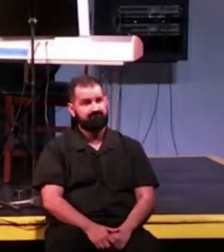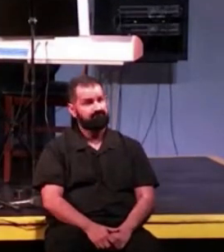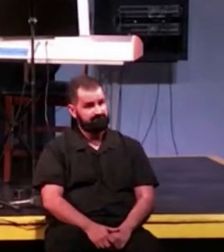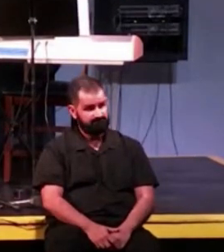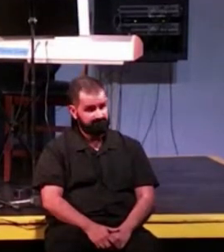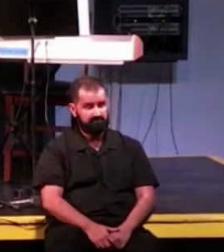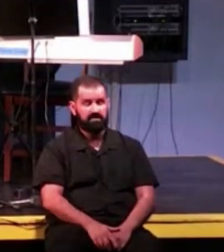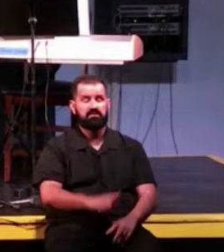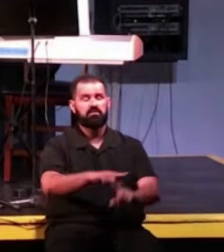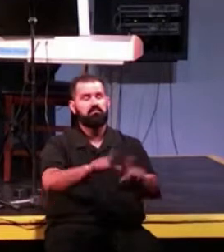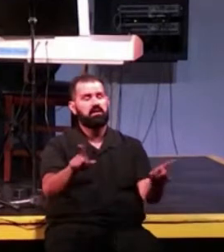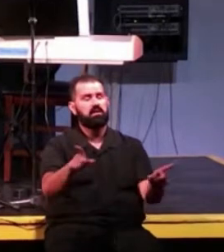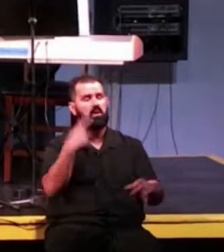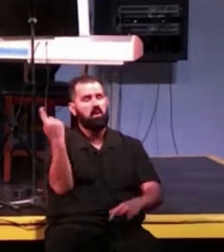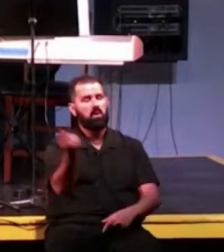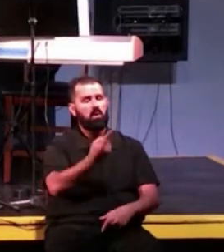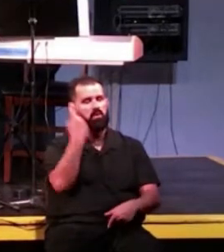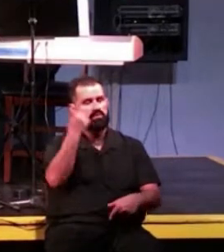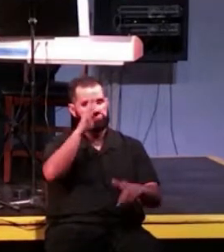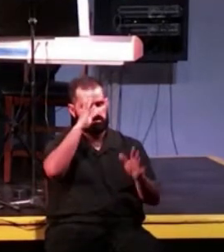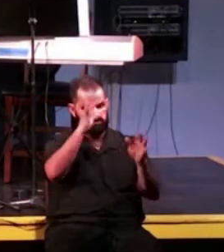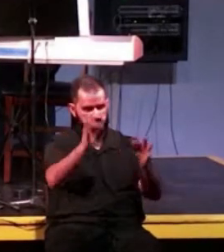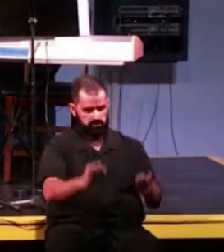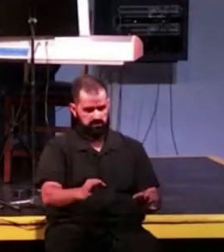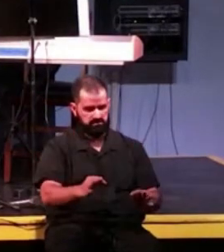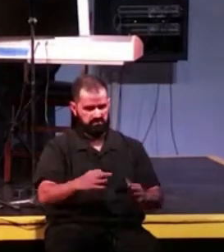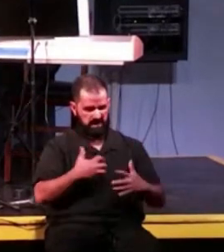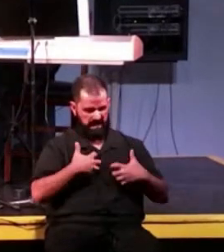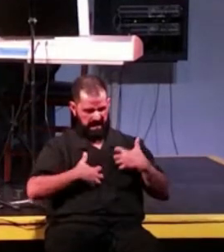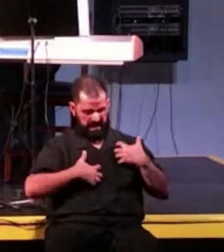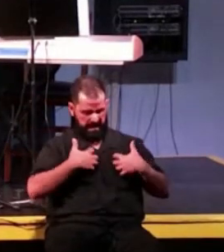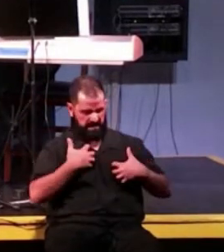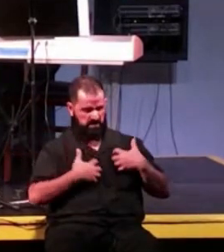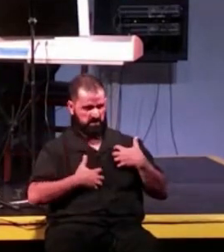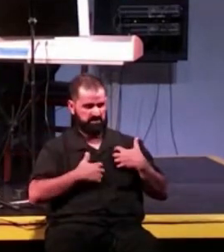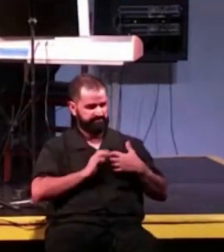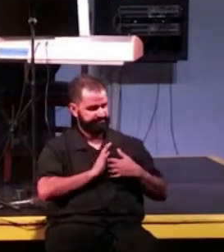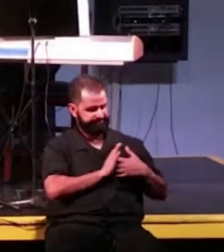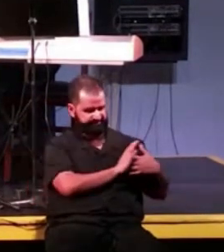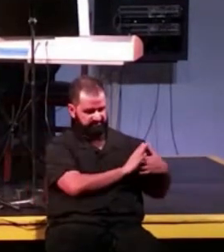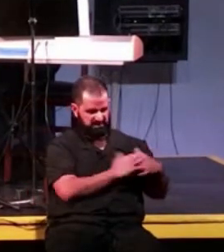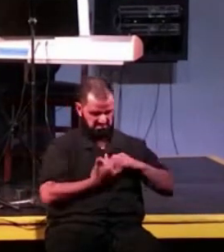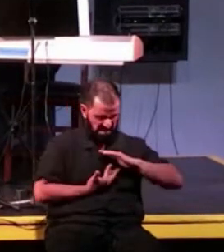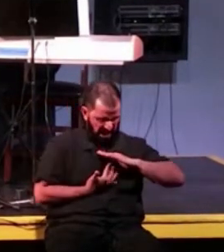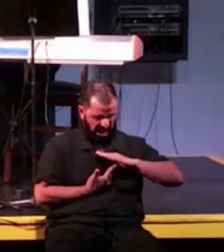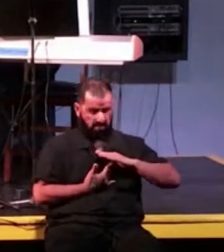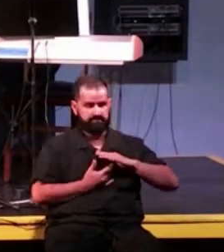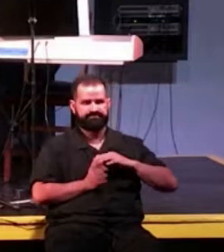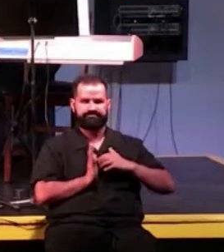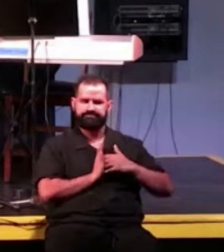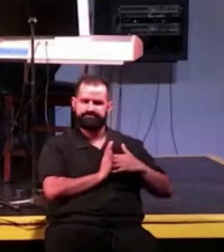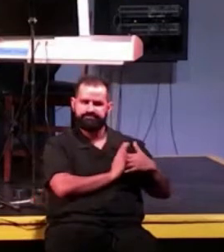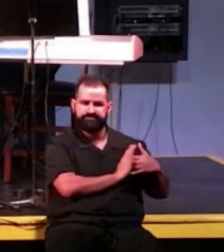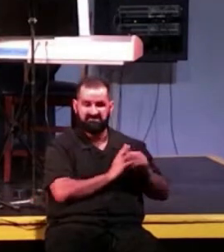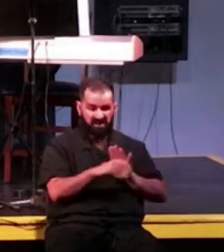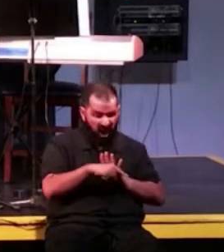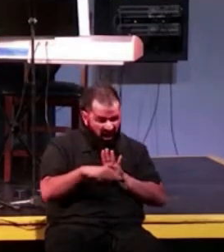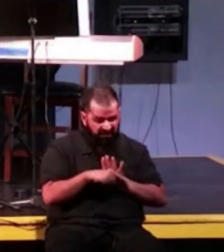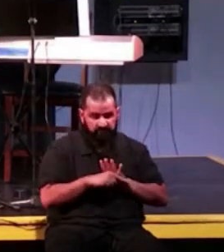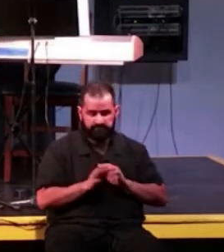But just make the choice. Being angry and bitter and mad and